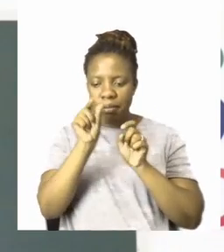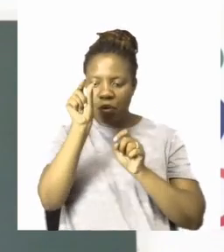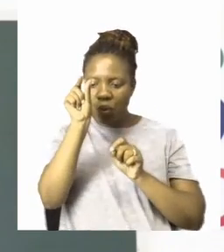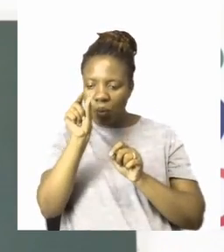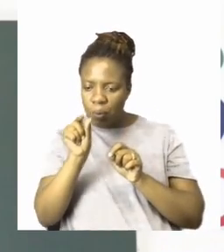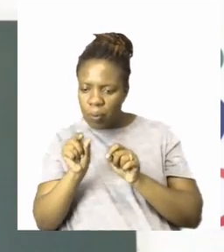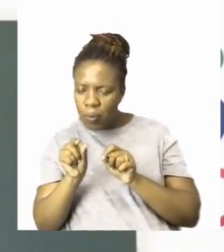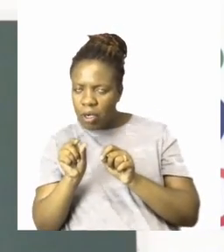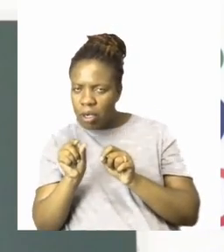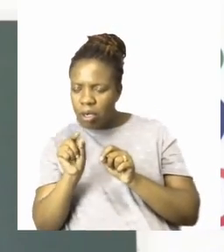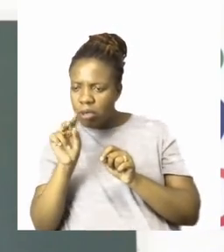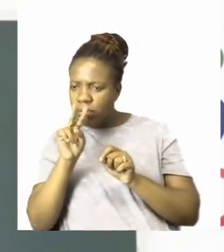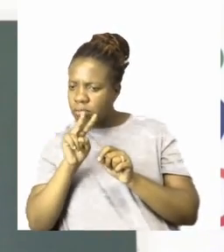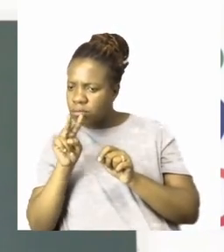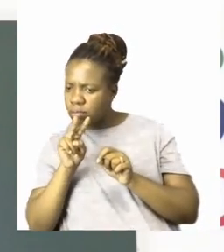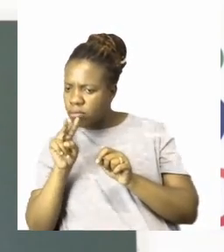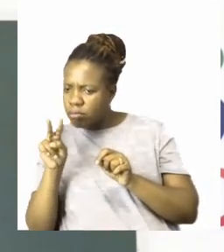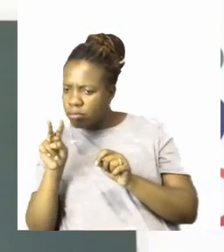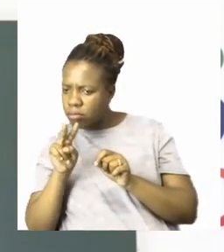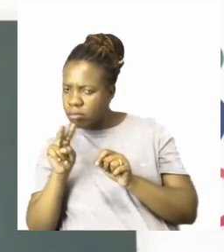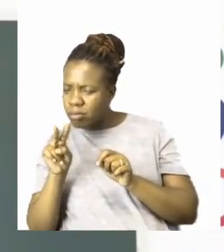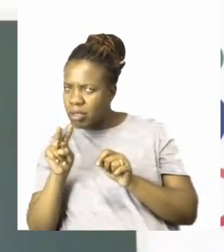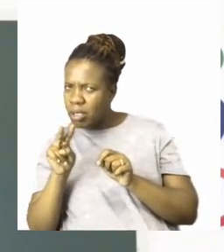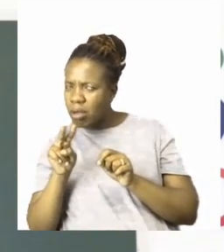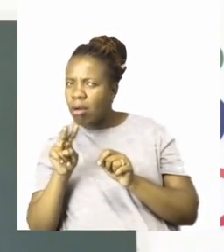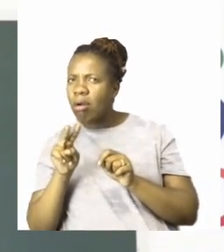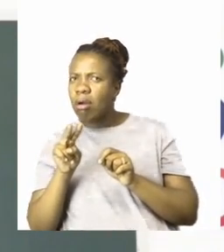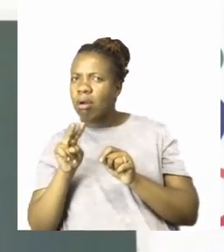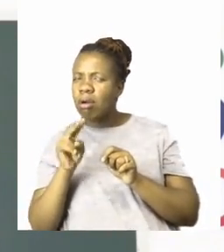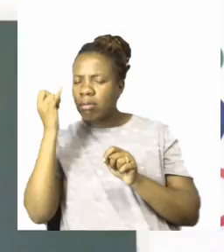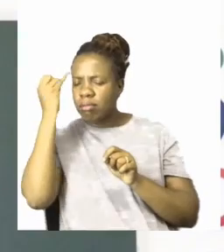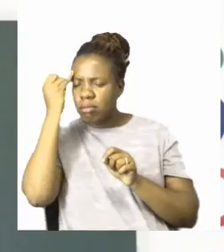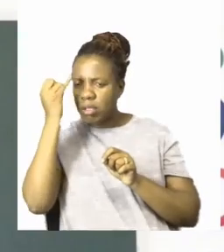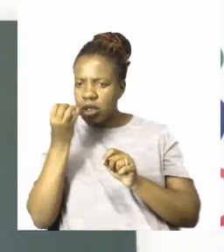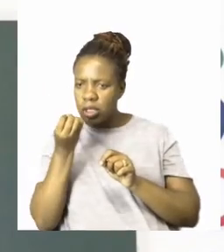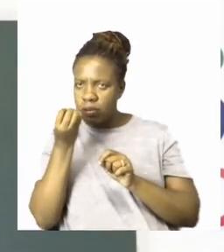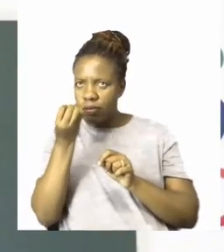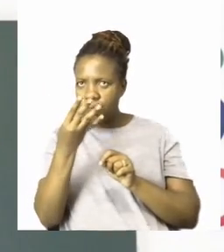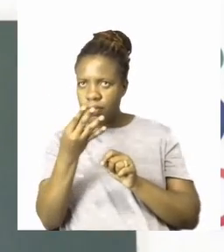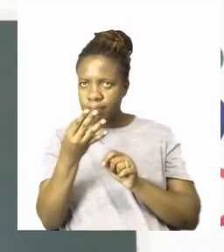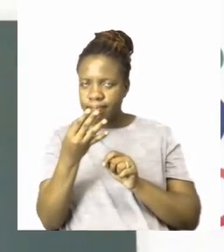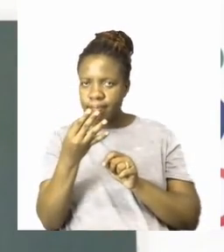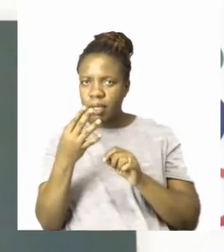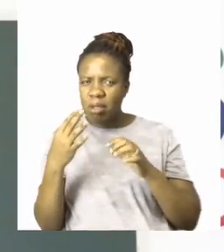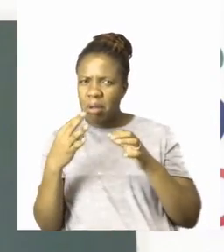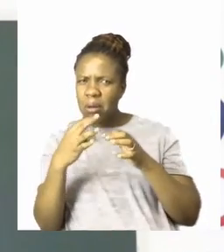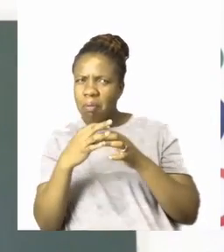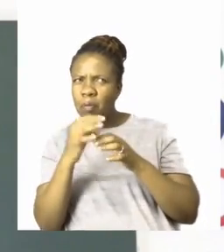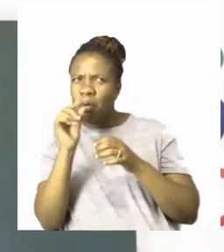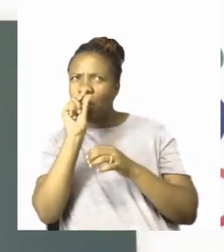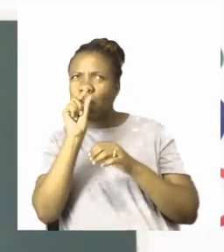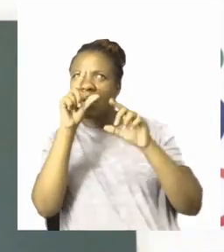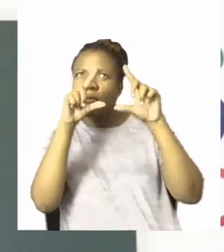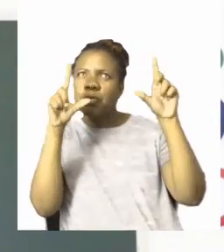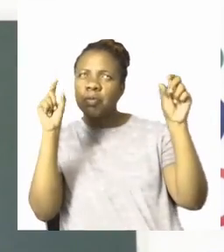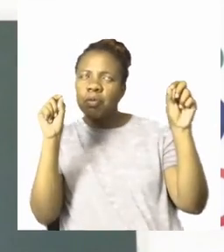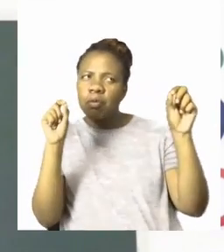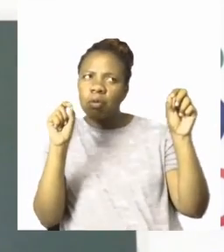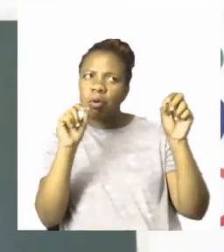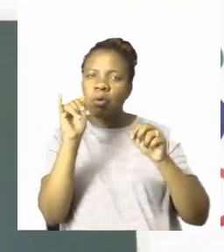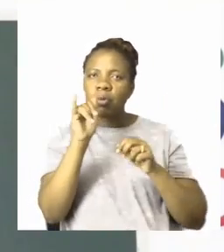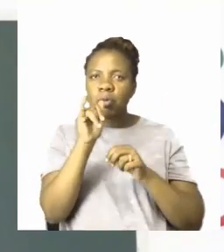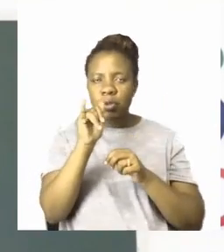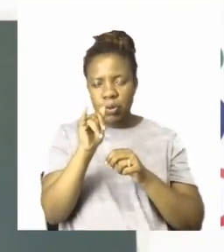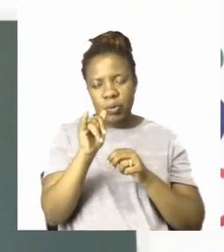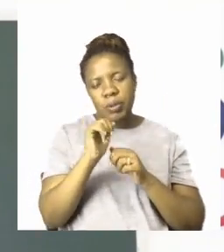in. Right. Now I'm going to give you some time to finish your crossword. Have fun, boys and girls. We